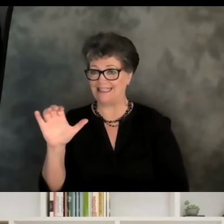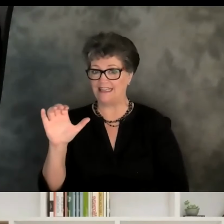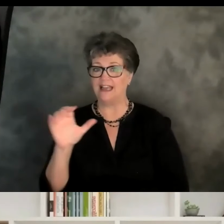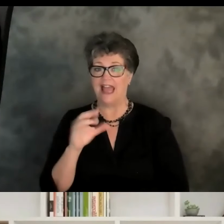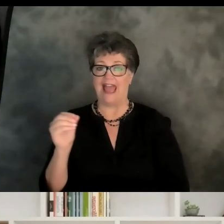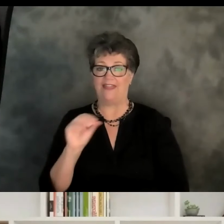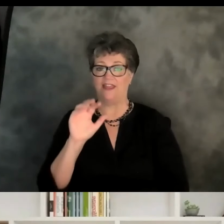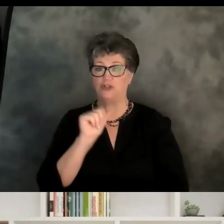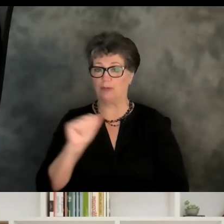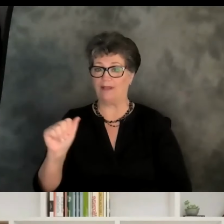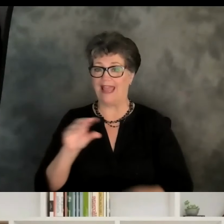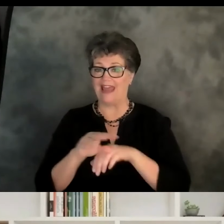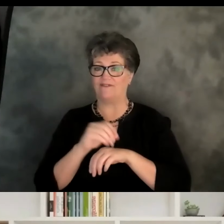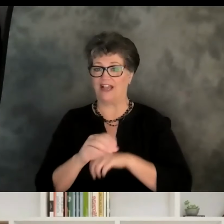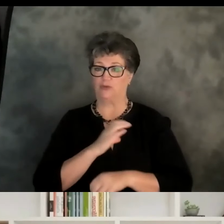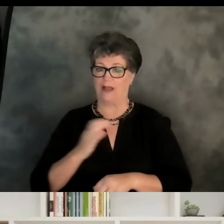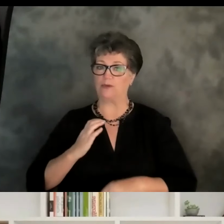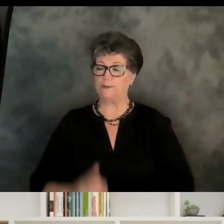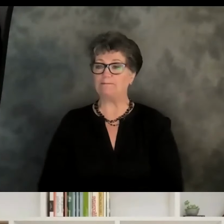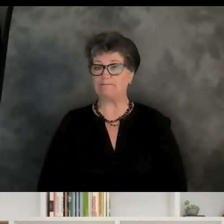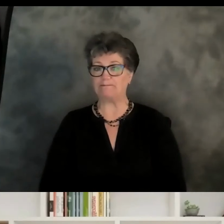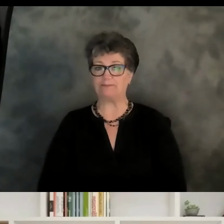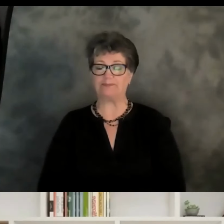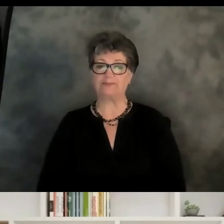and also the AAA Advisory Councils as well.